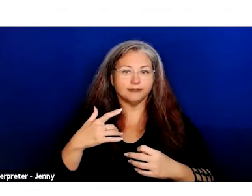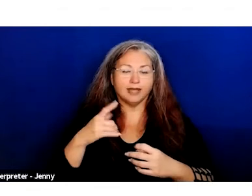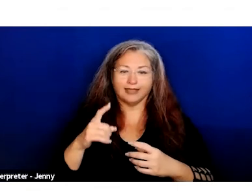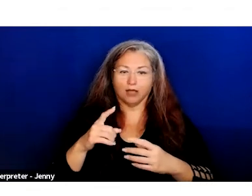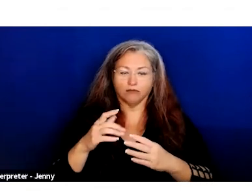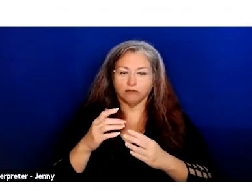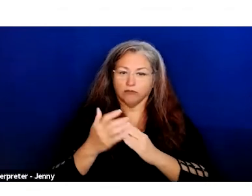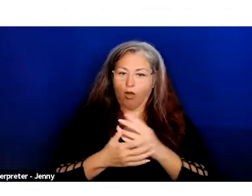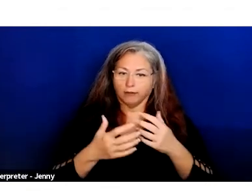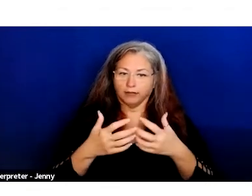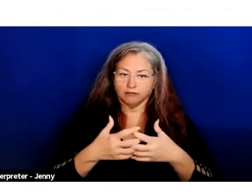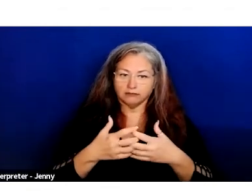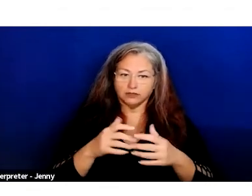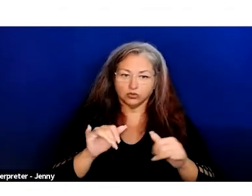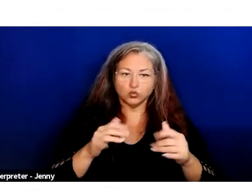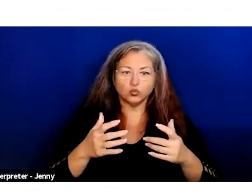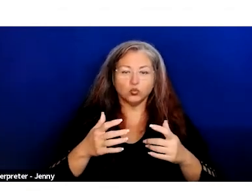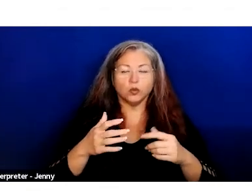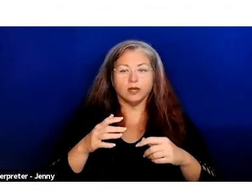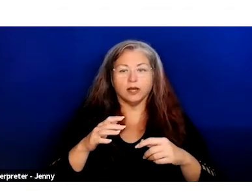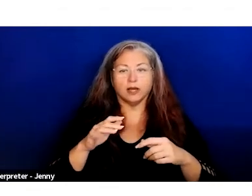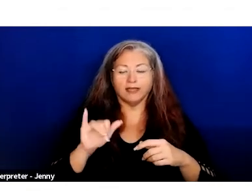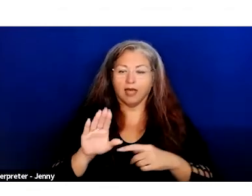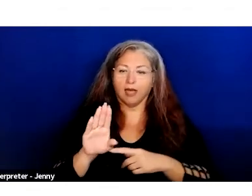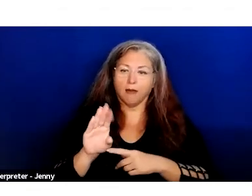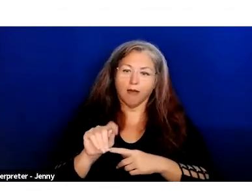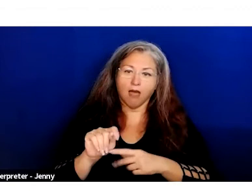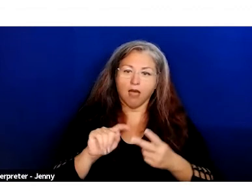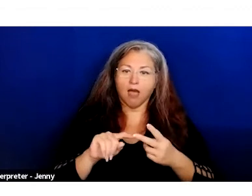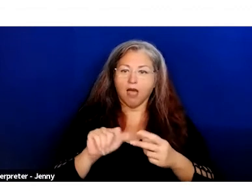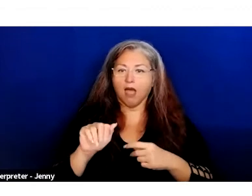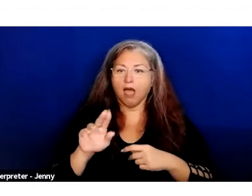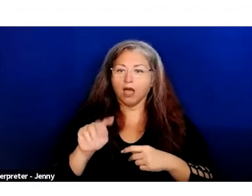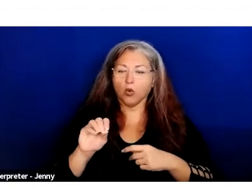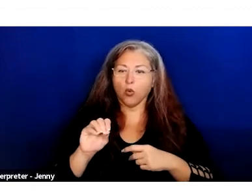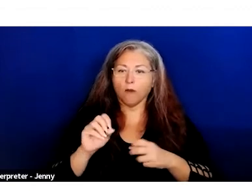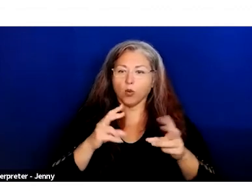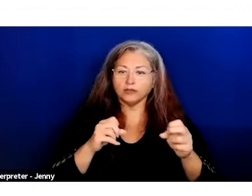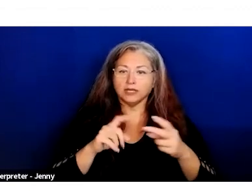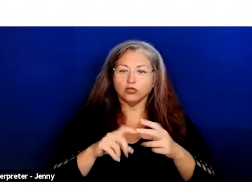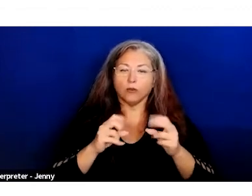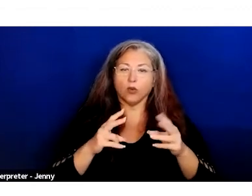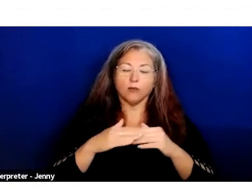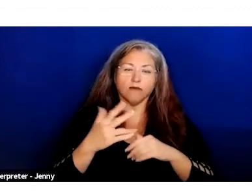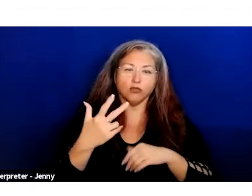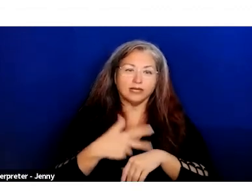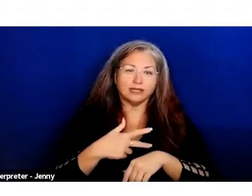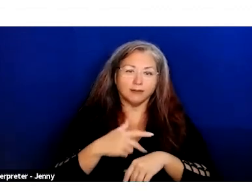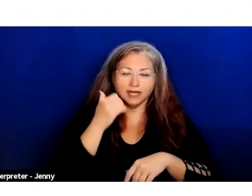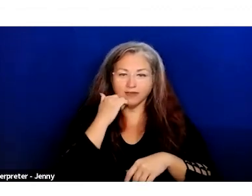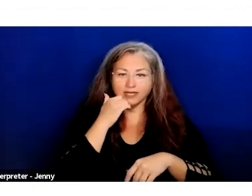automated as well. So the bots, auto posting software, posting more than 3 times a day with